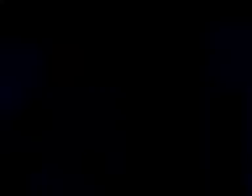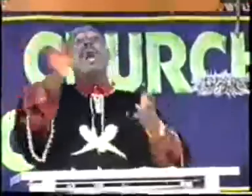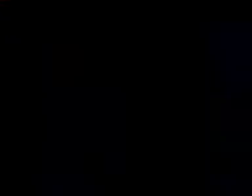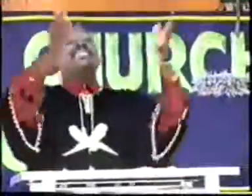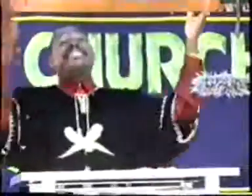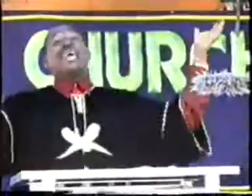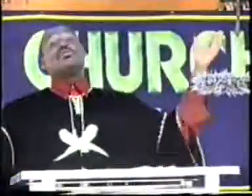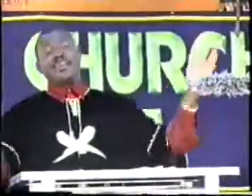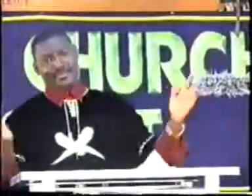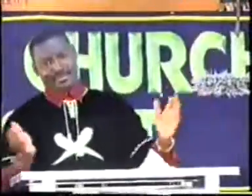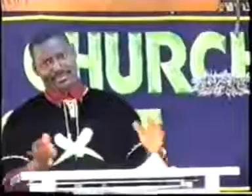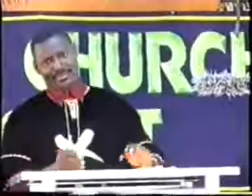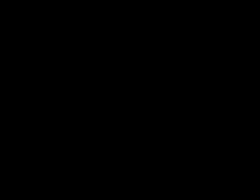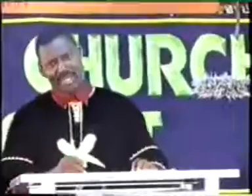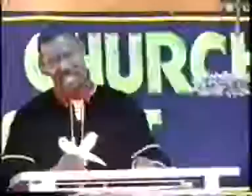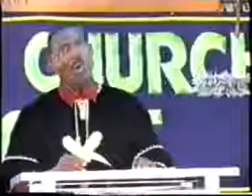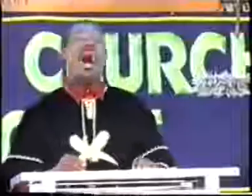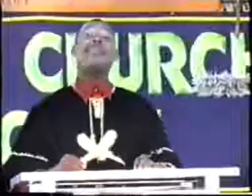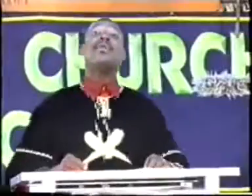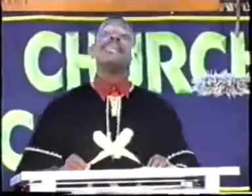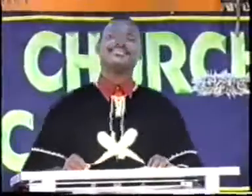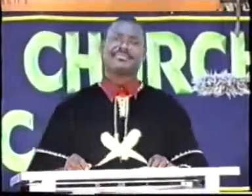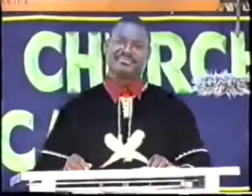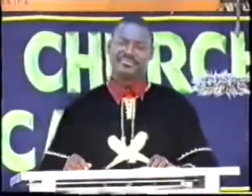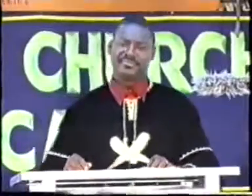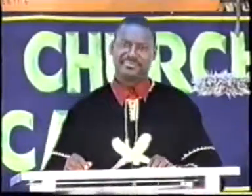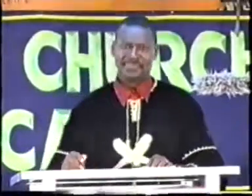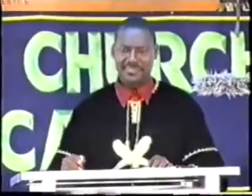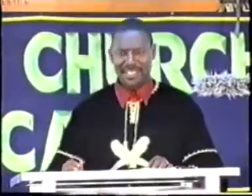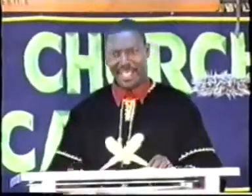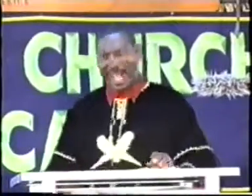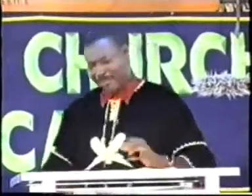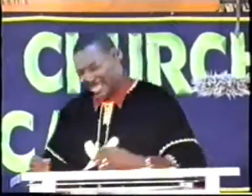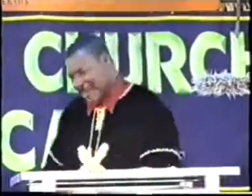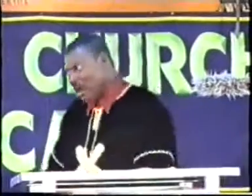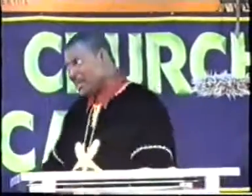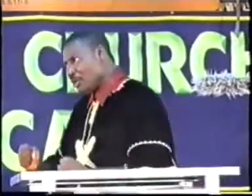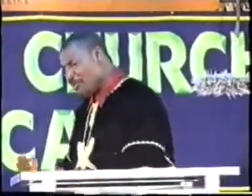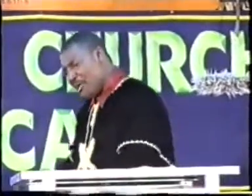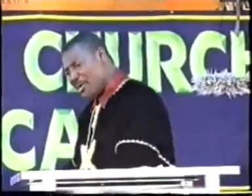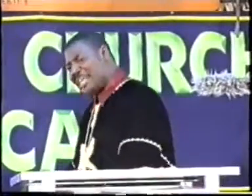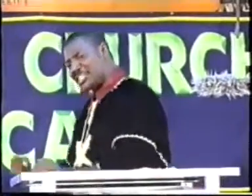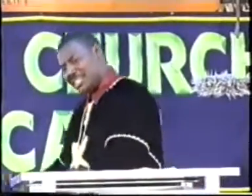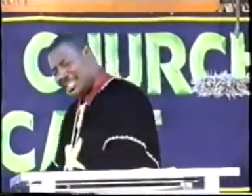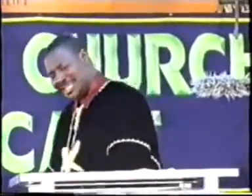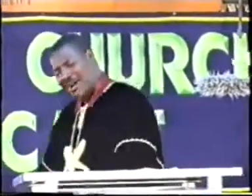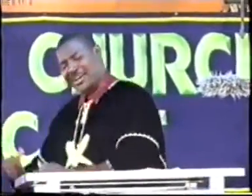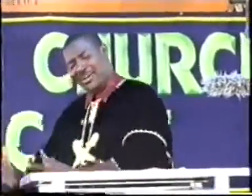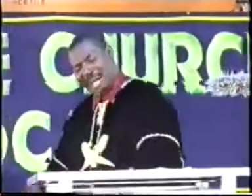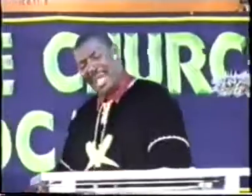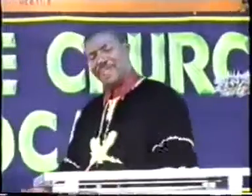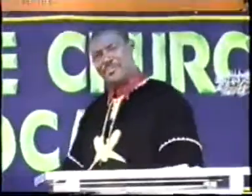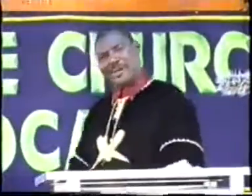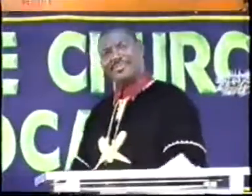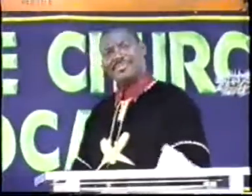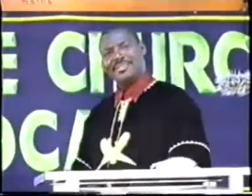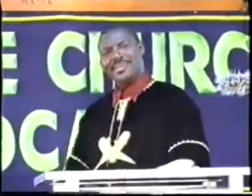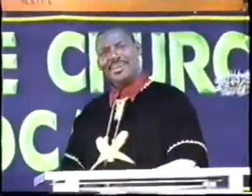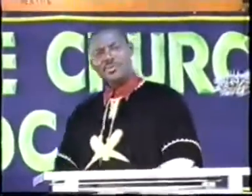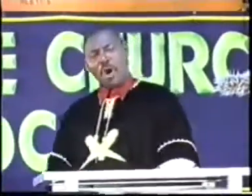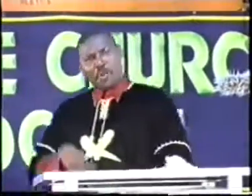phobia bebre akwa te asore ewo amanone abrante bi odidi osofo no achi ya wono no eye aduma